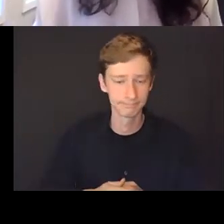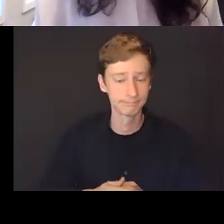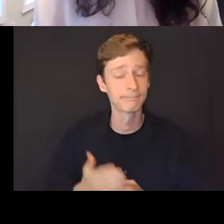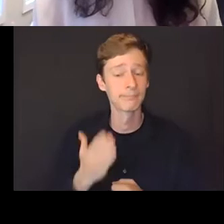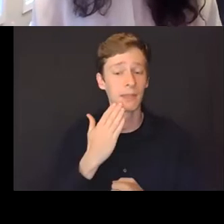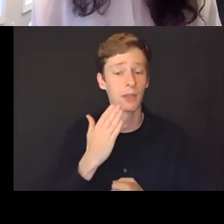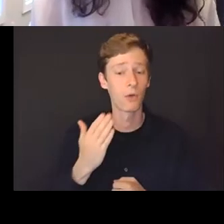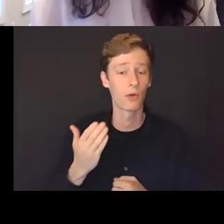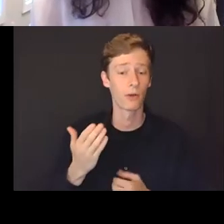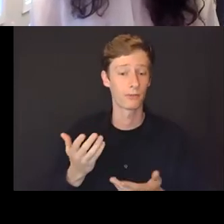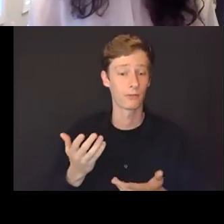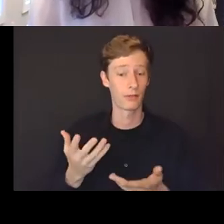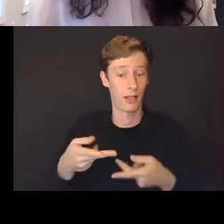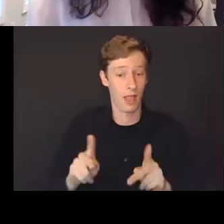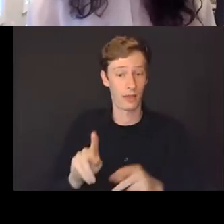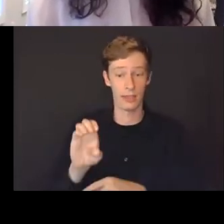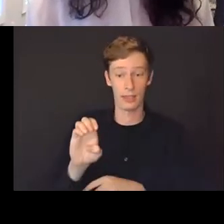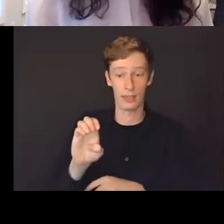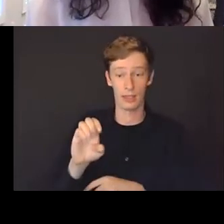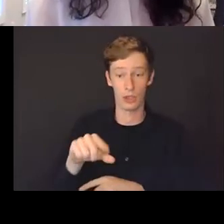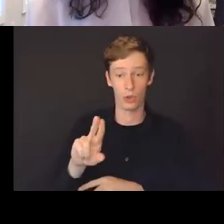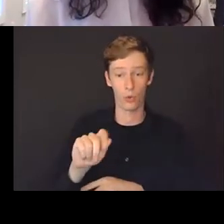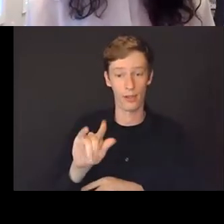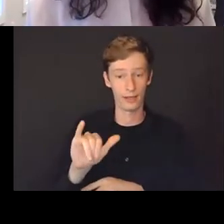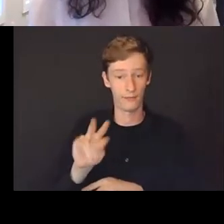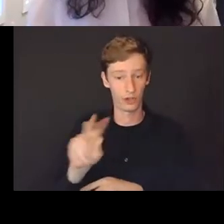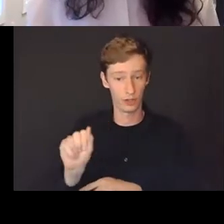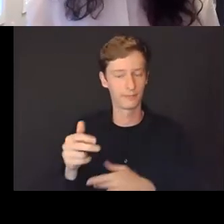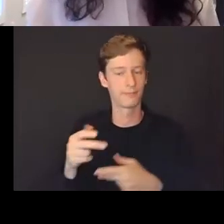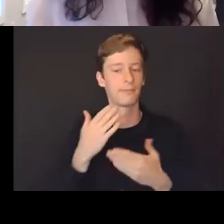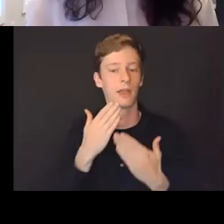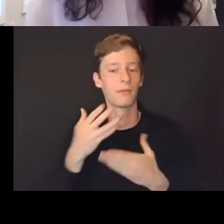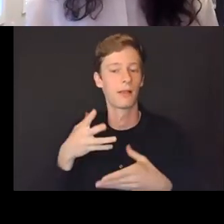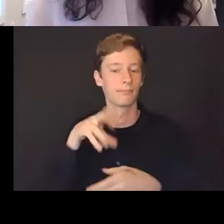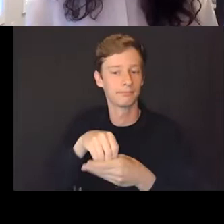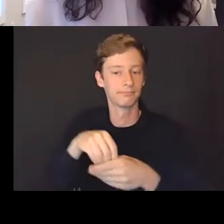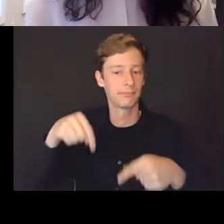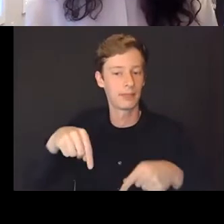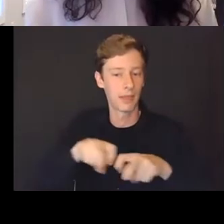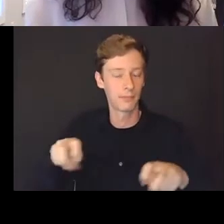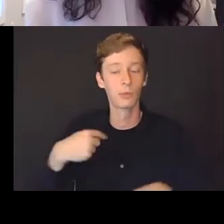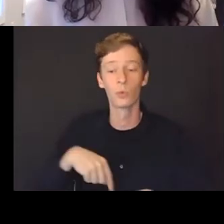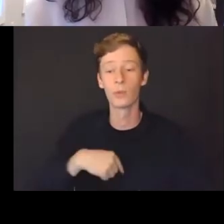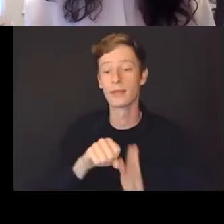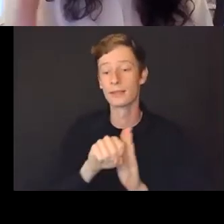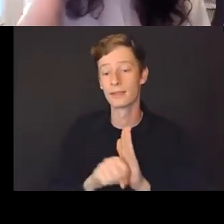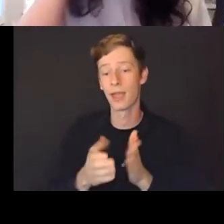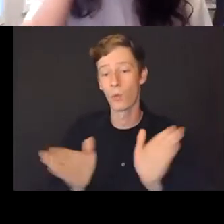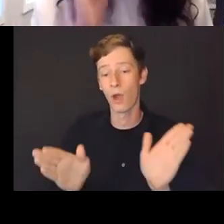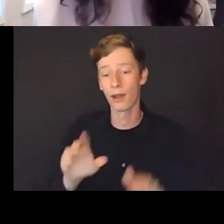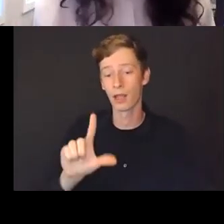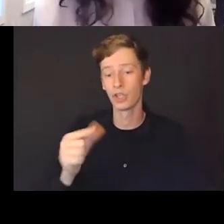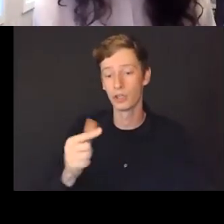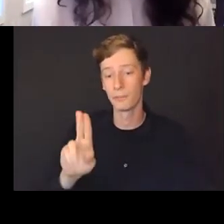having Equality Virginia be a part of this panel. We are the statewide LGBTQ advocacy org here in